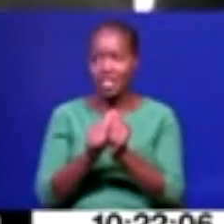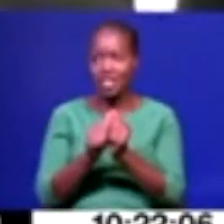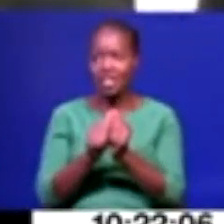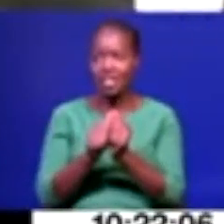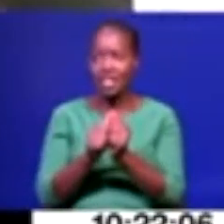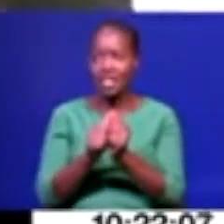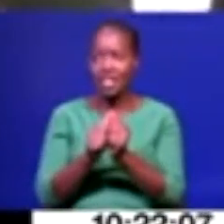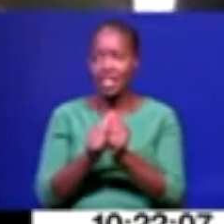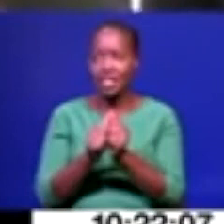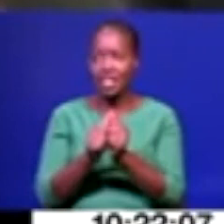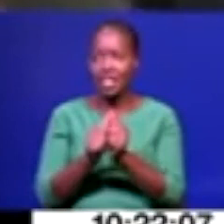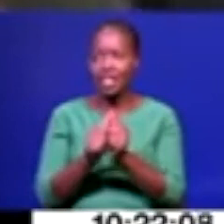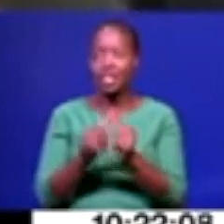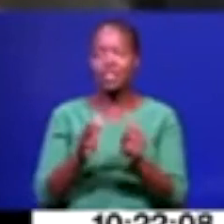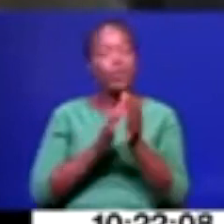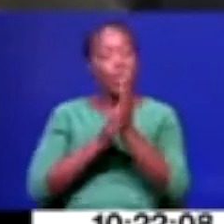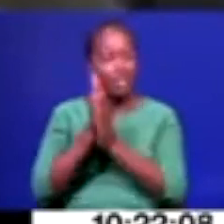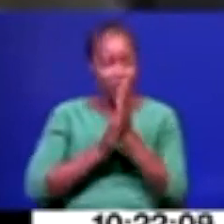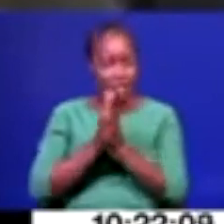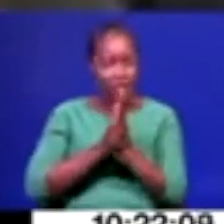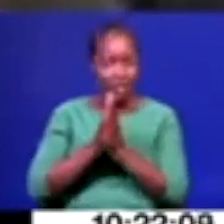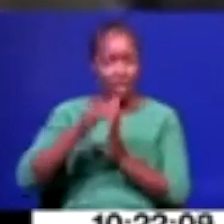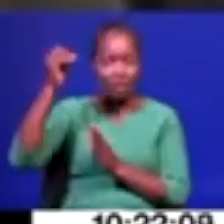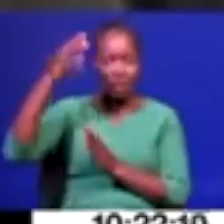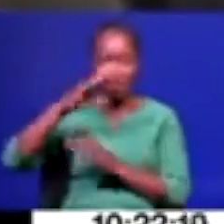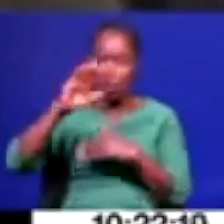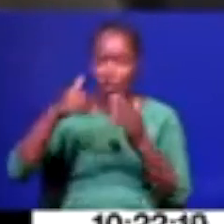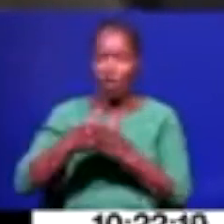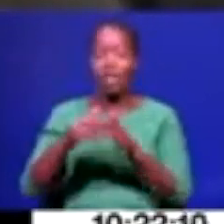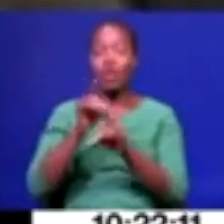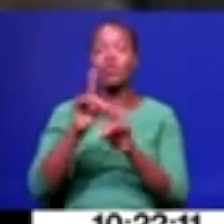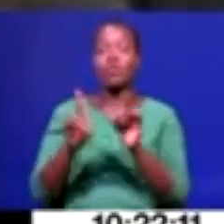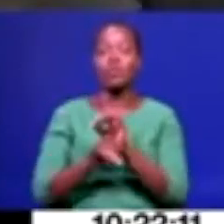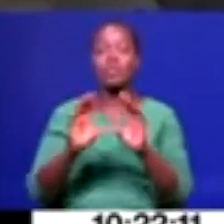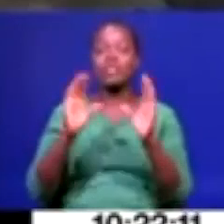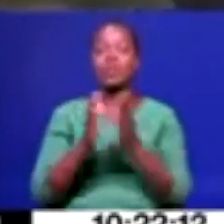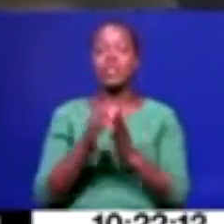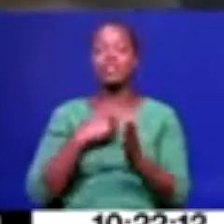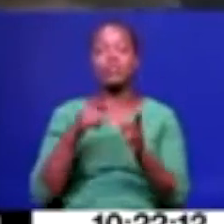meets, and you are really inspiration to everybody around the world and to me also.